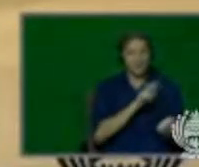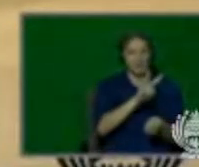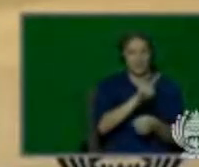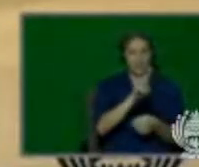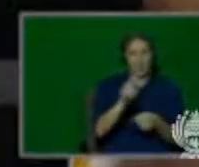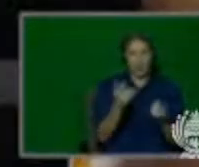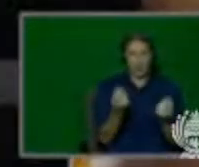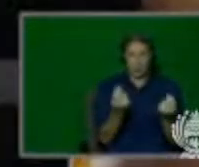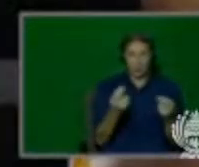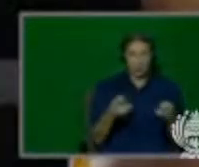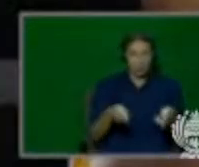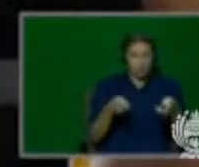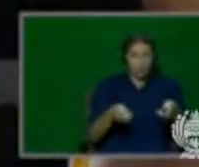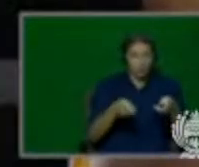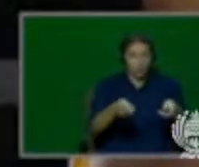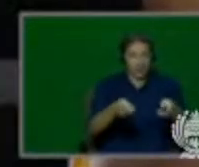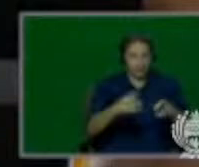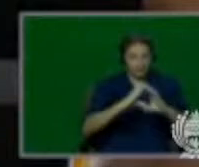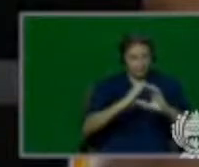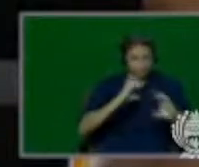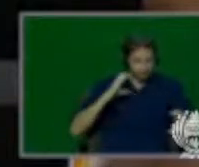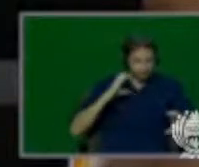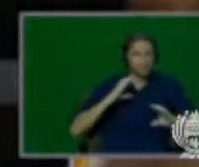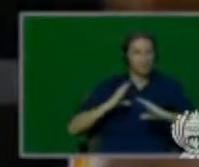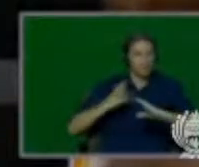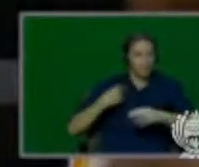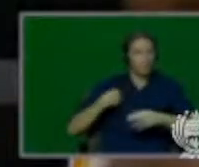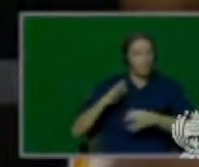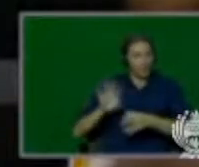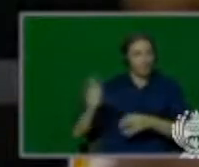through the rolling stock renewal program.